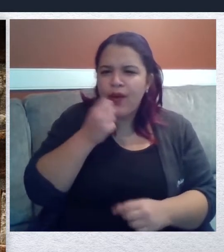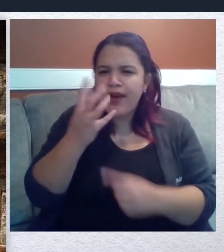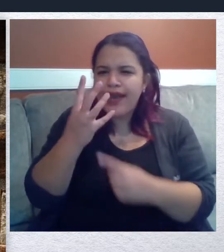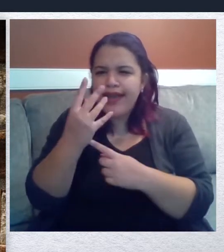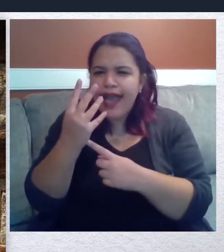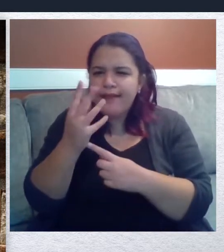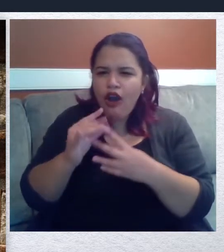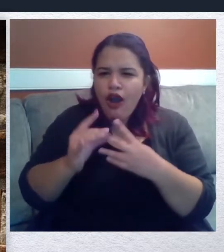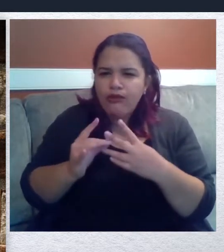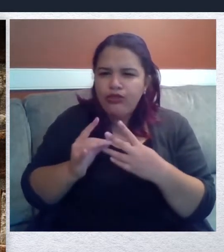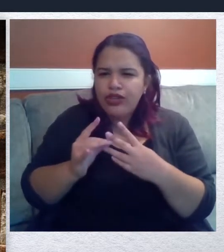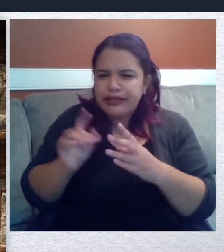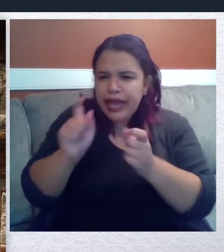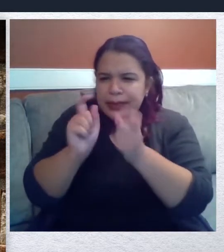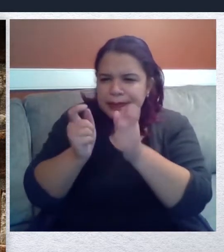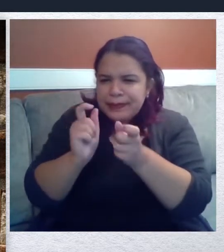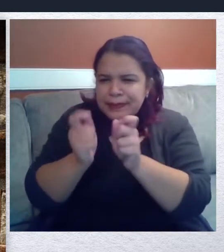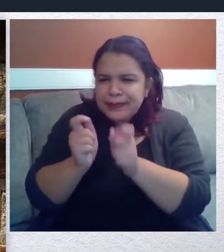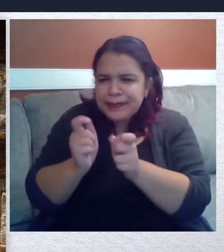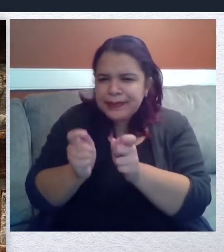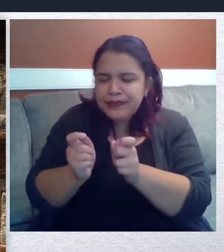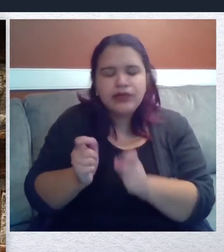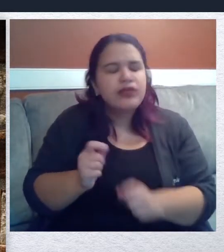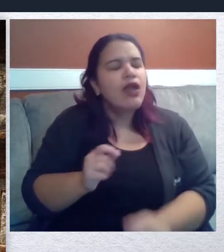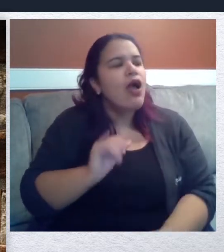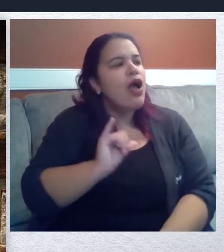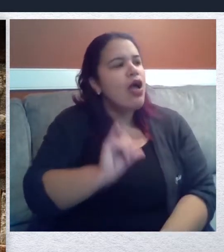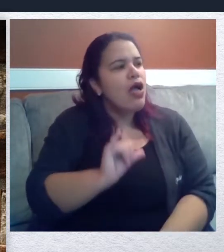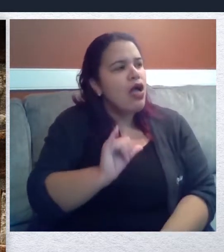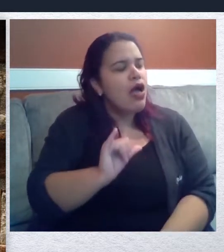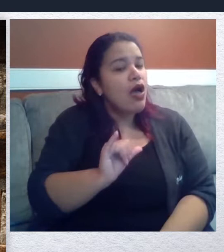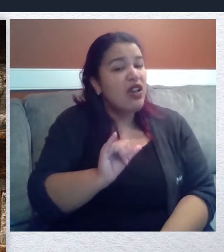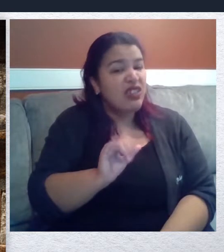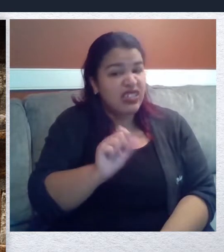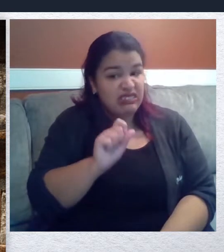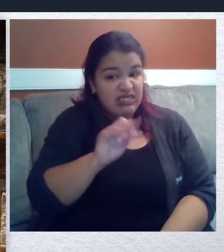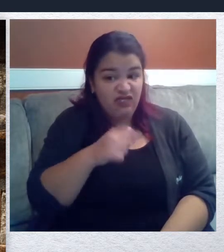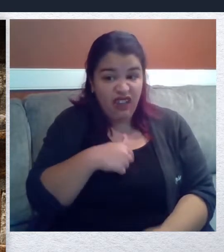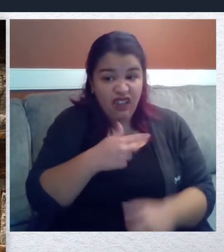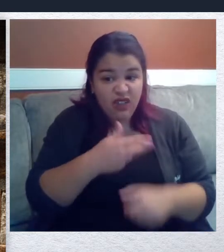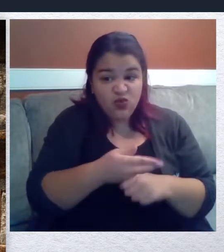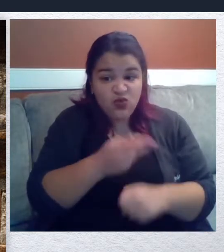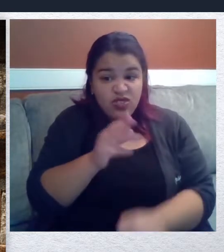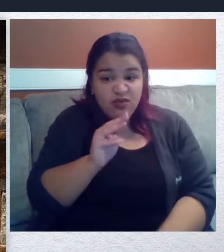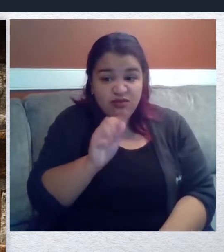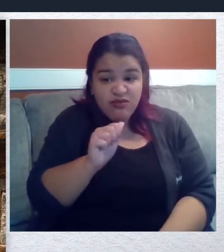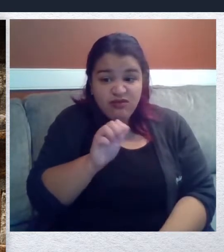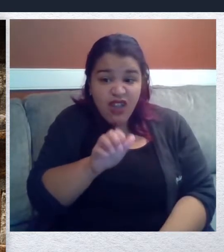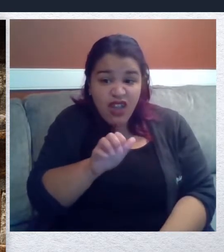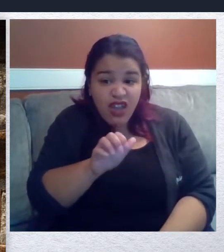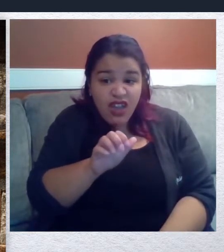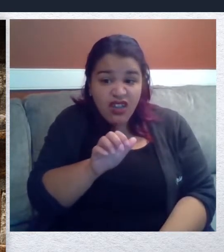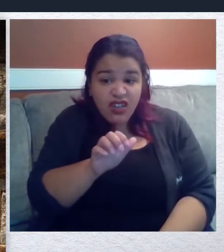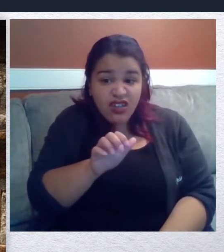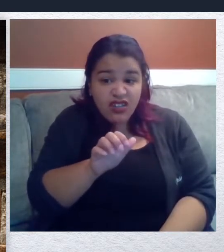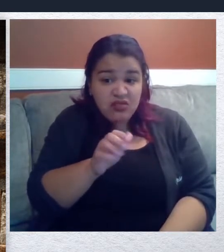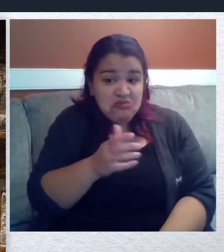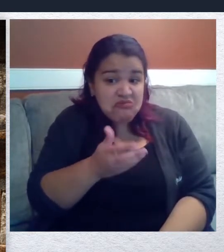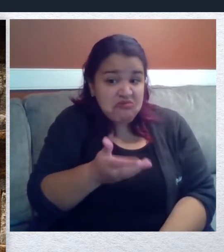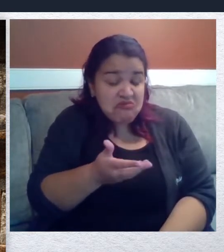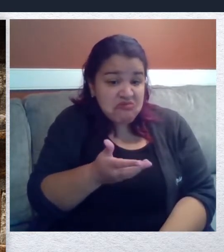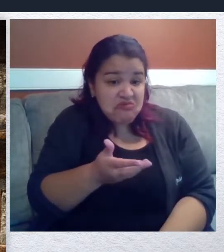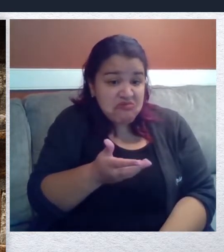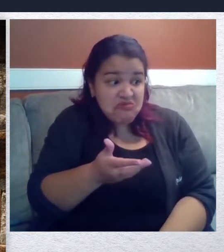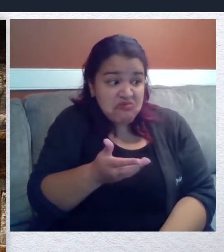Got it. Now, what if I use a Mac? Any special considerations? If you have trouble getting